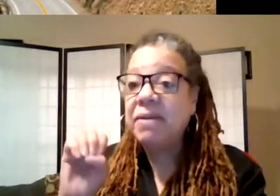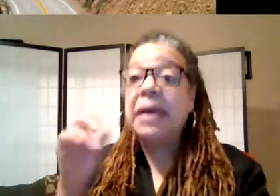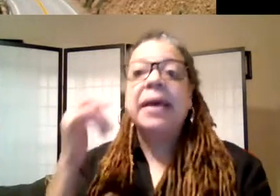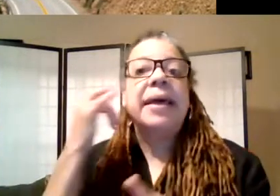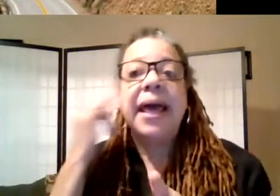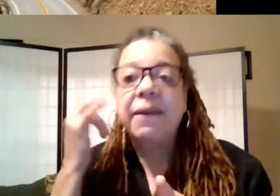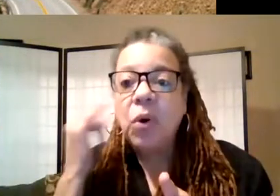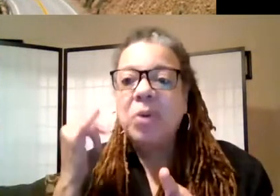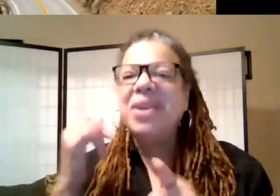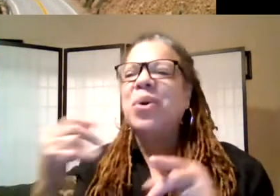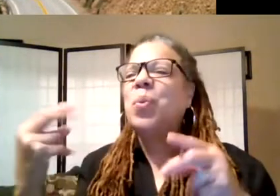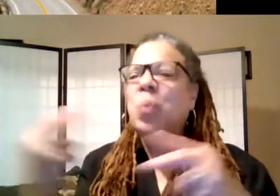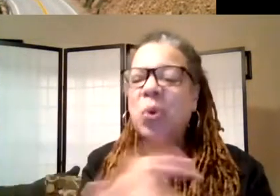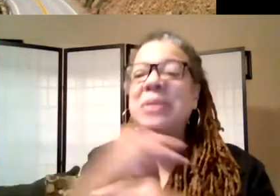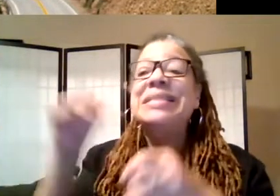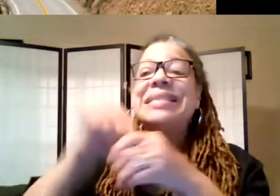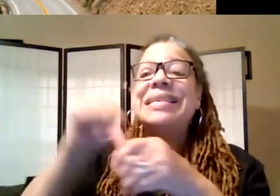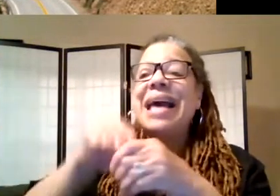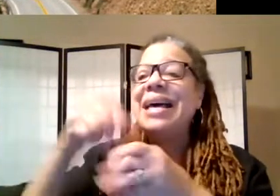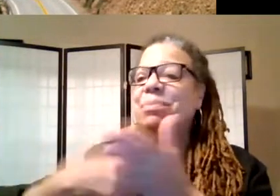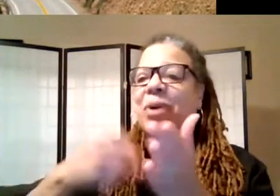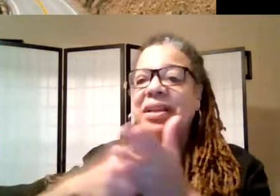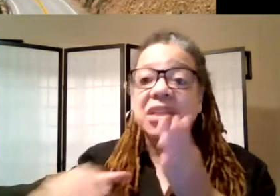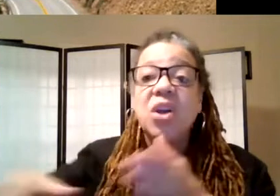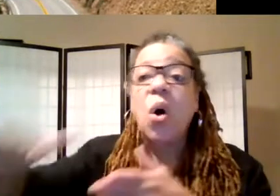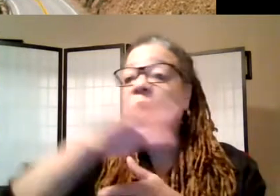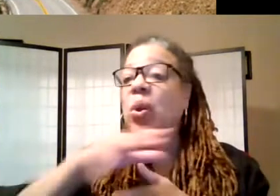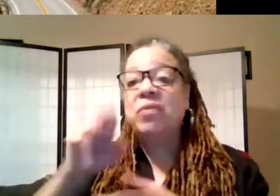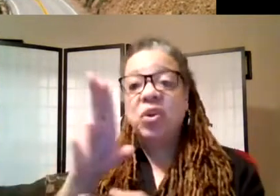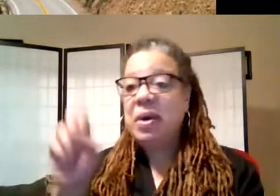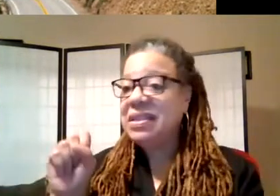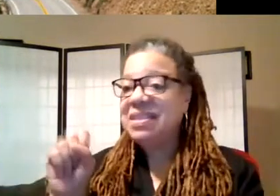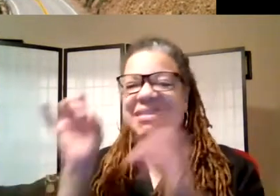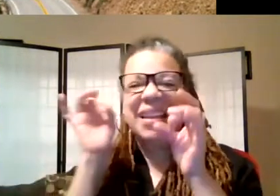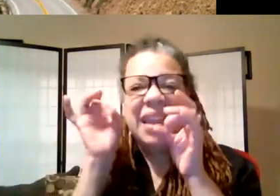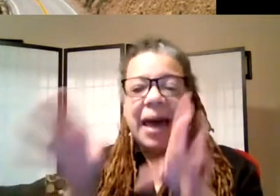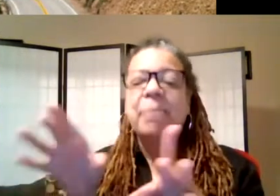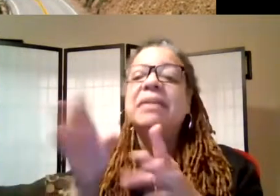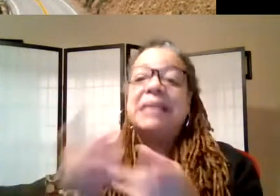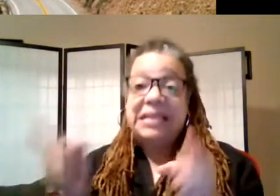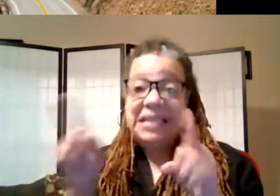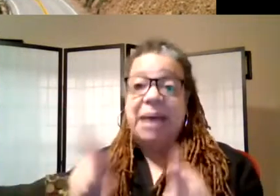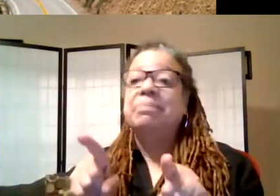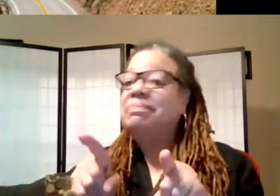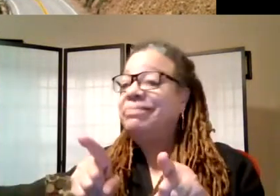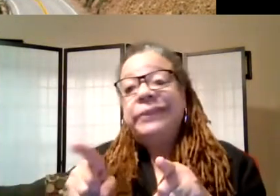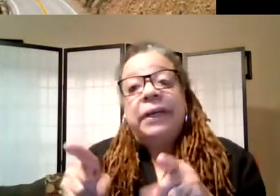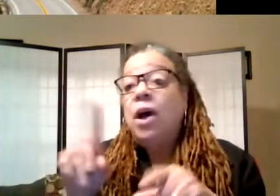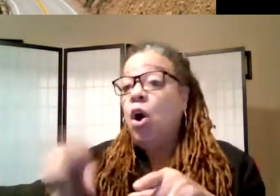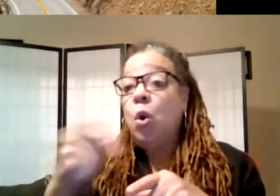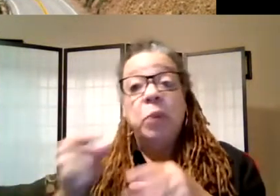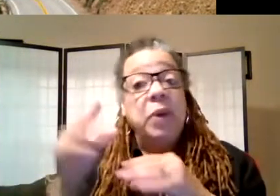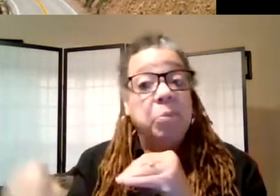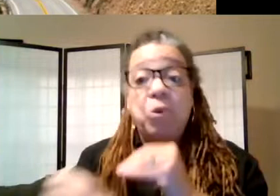need of infrastructure capable of supporting clean transportation to combat the climate catastrophe coming our way. And we see no way other than Proposition